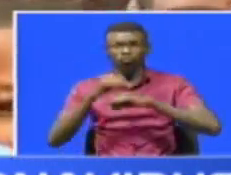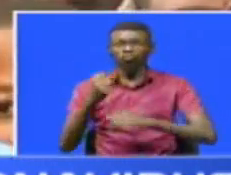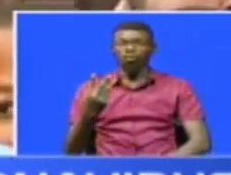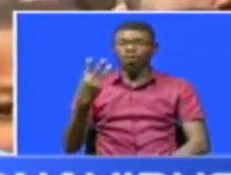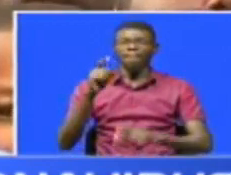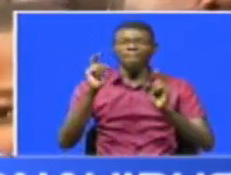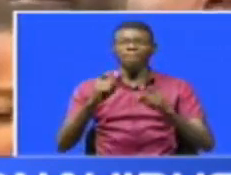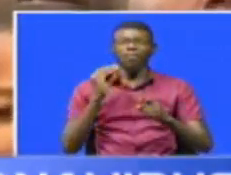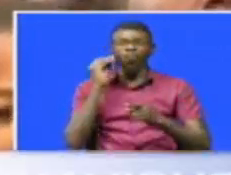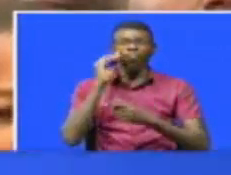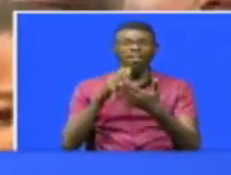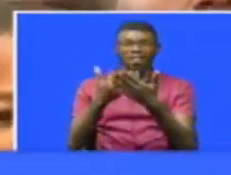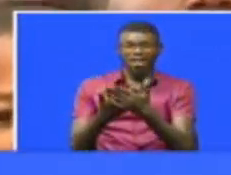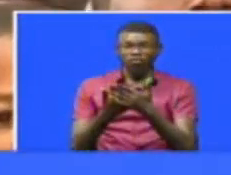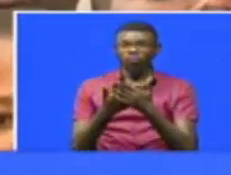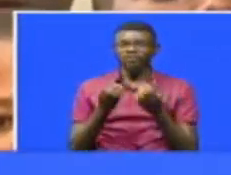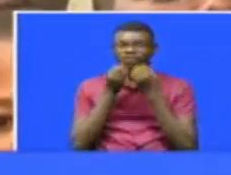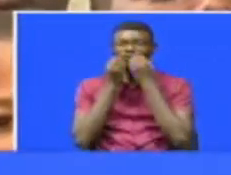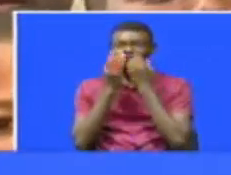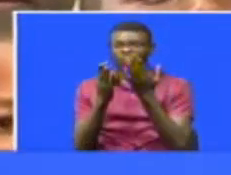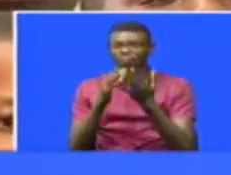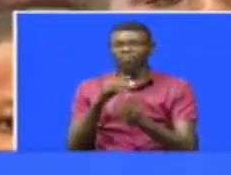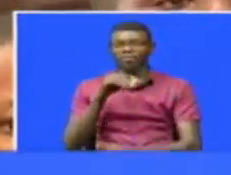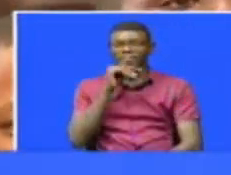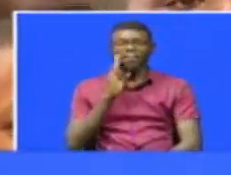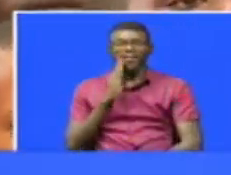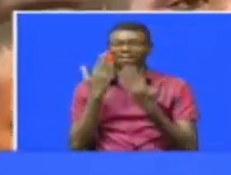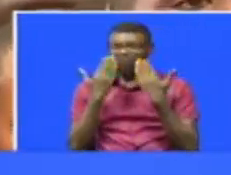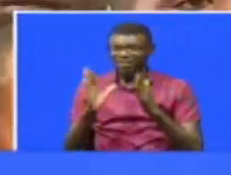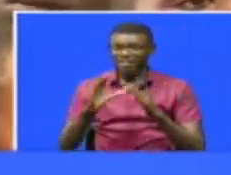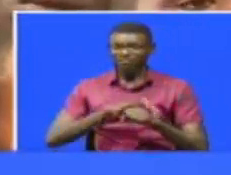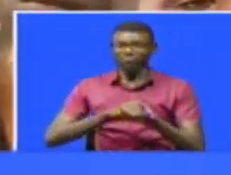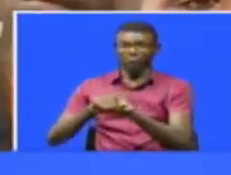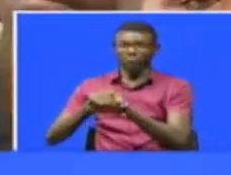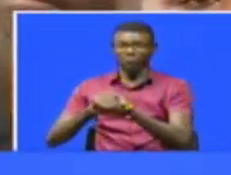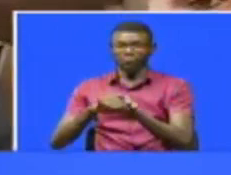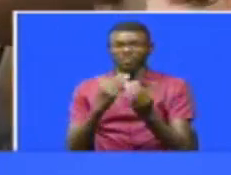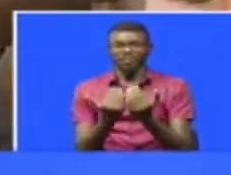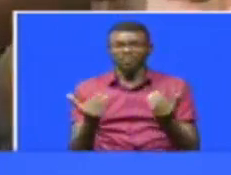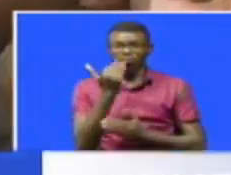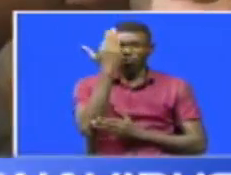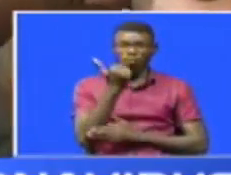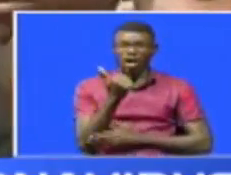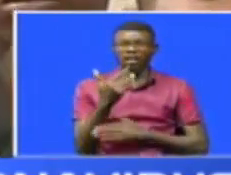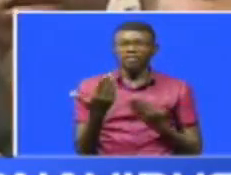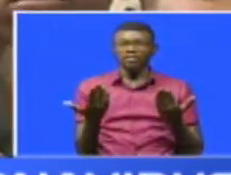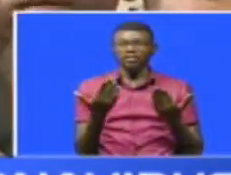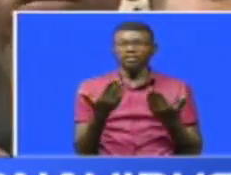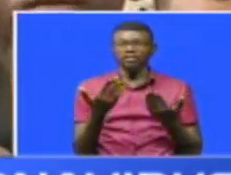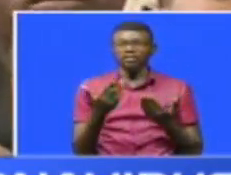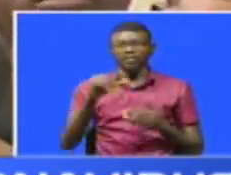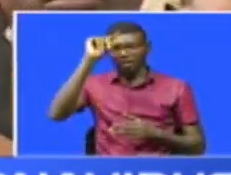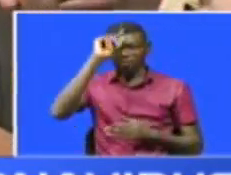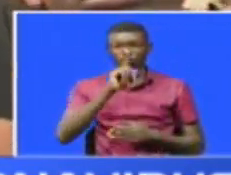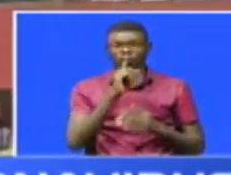communicated to our parents to come and take their children. Because being a directive, we have nothing to do about it, but is